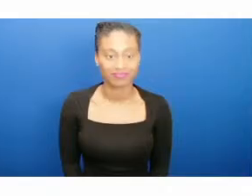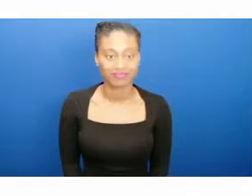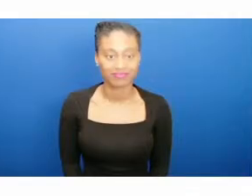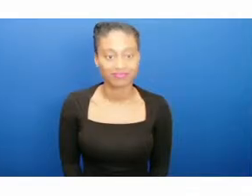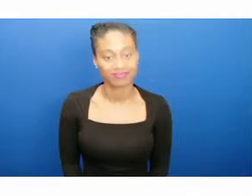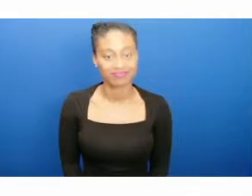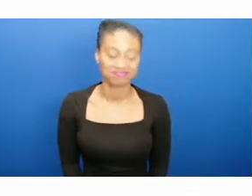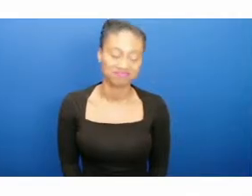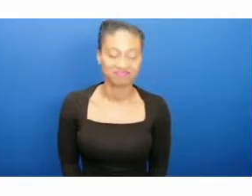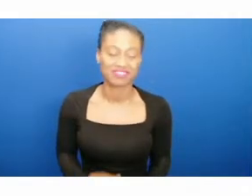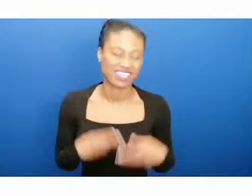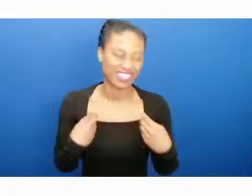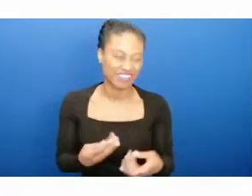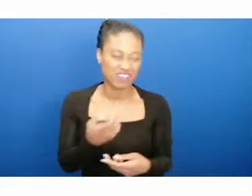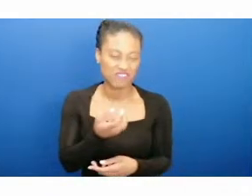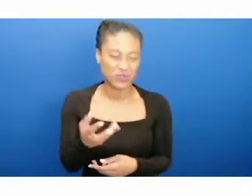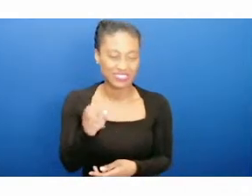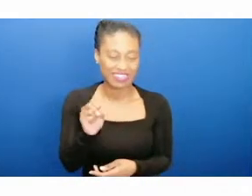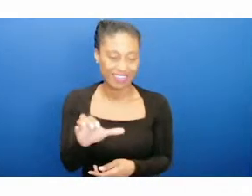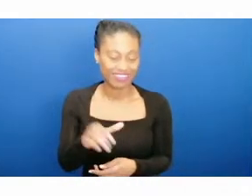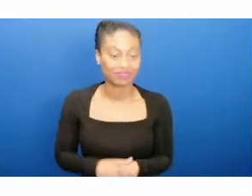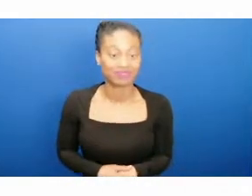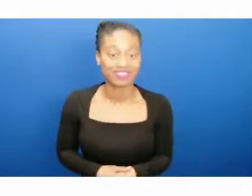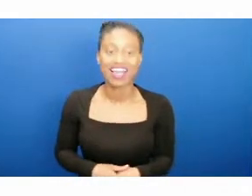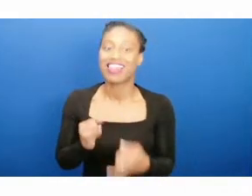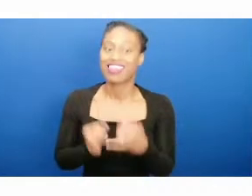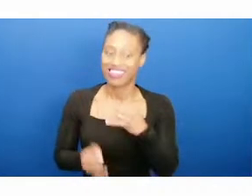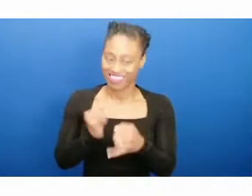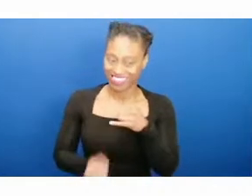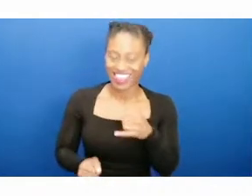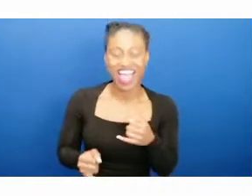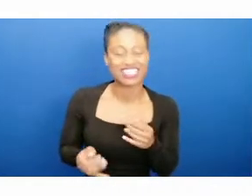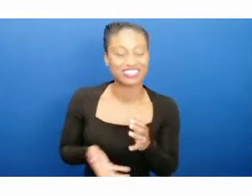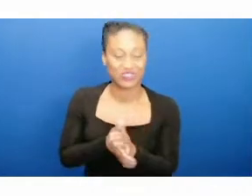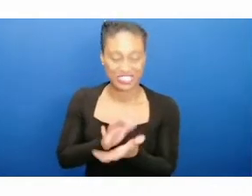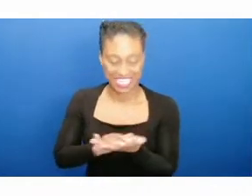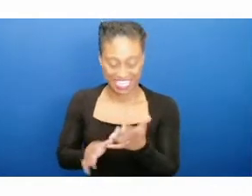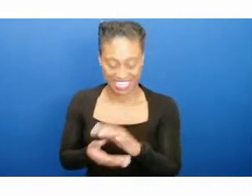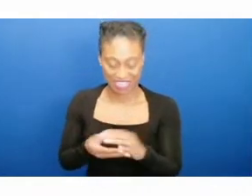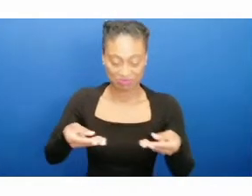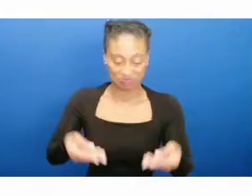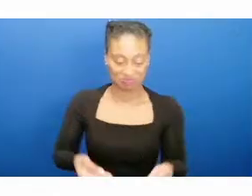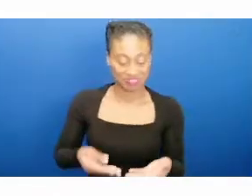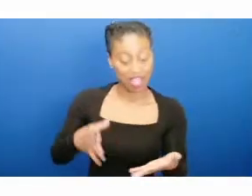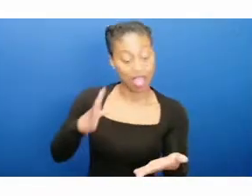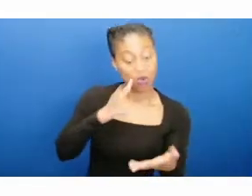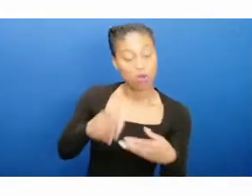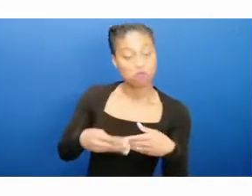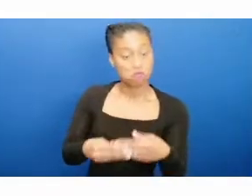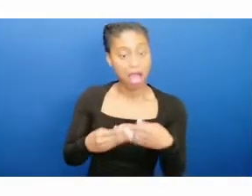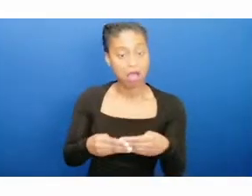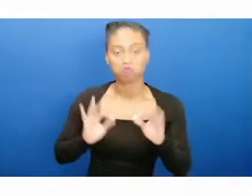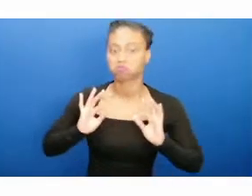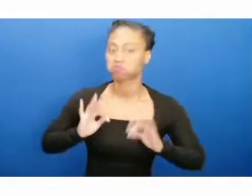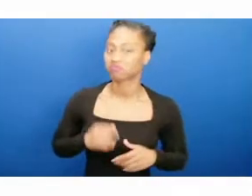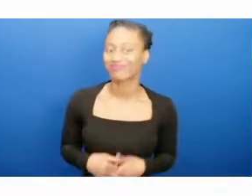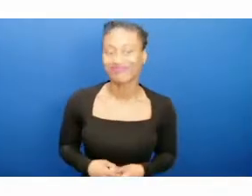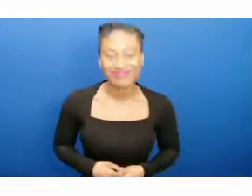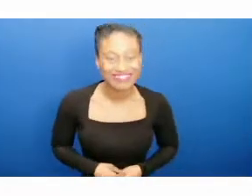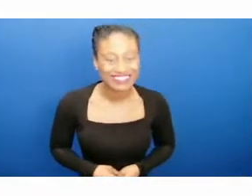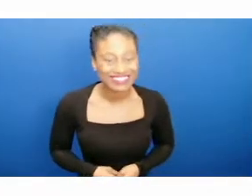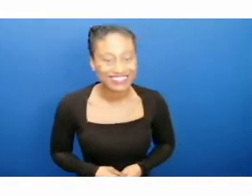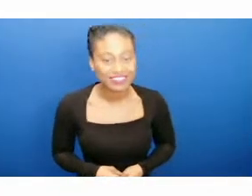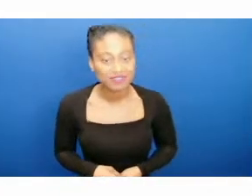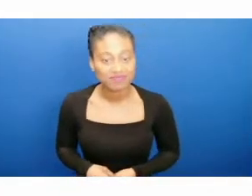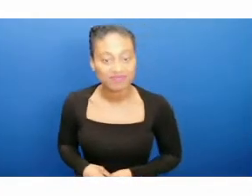Just a few seconds. And then our final tortilla. Make sure that's nice and pliable. And then we're going to